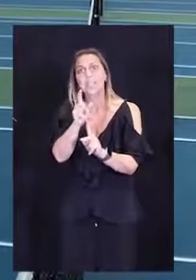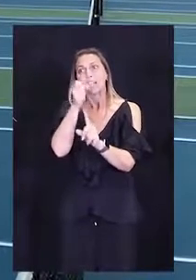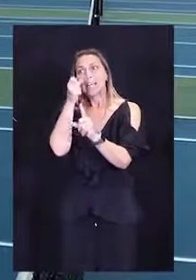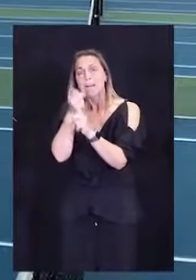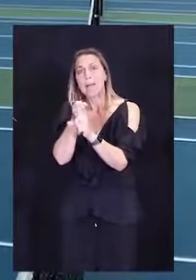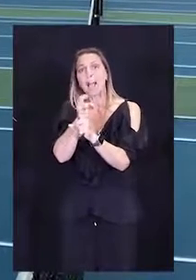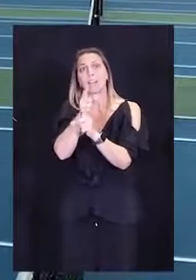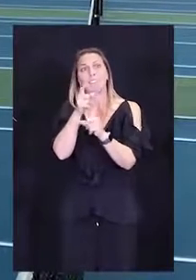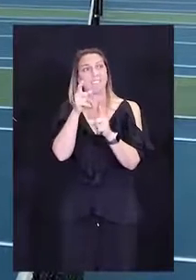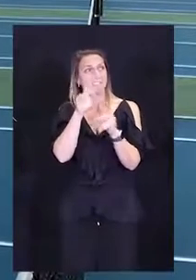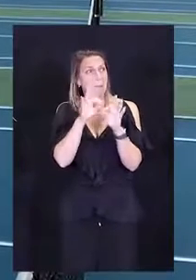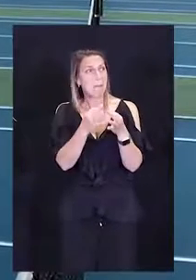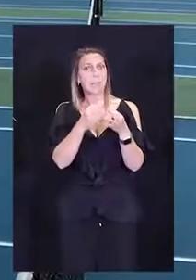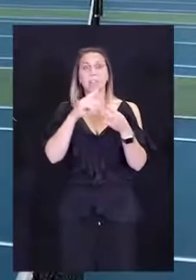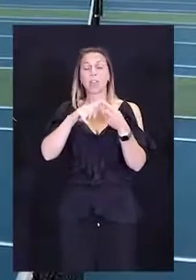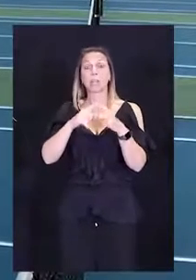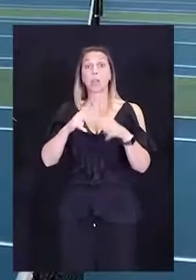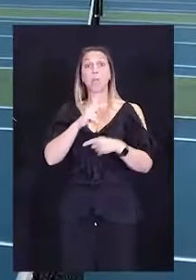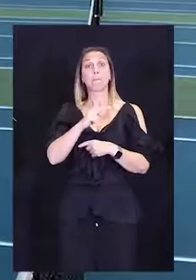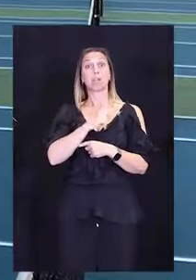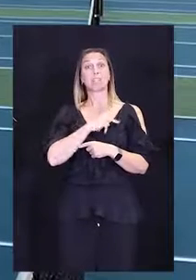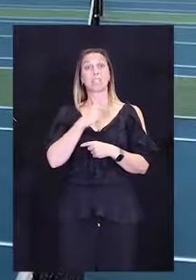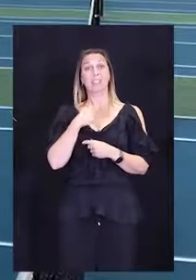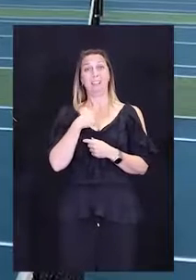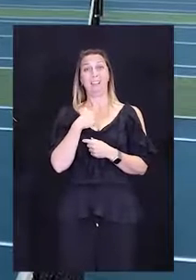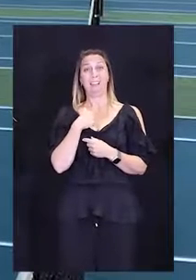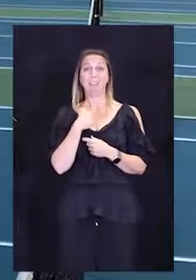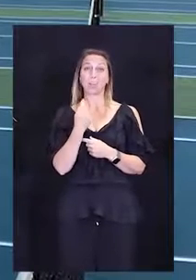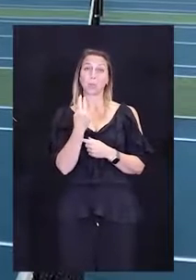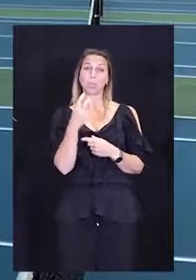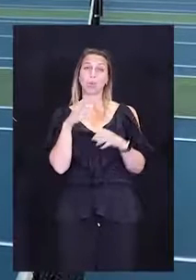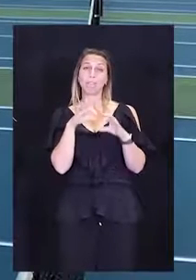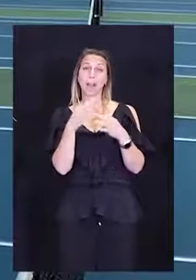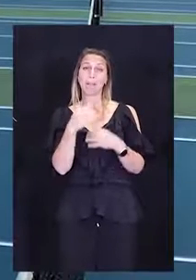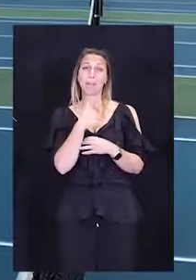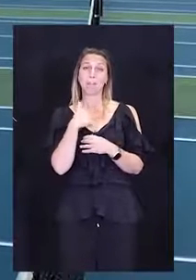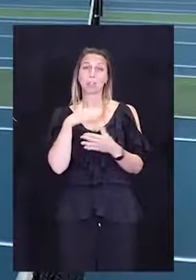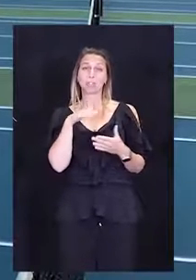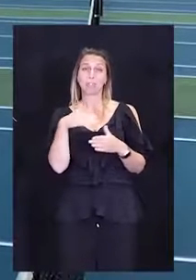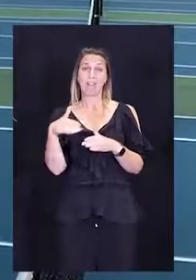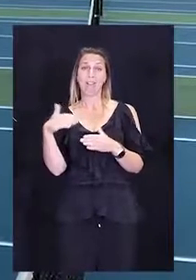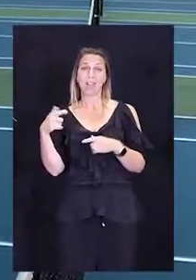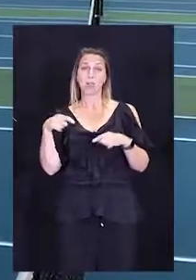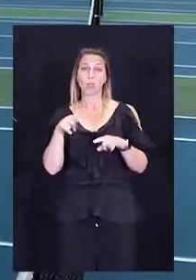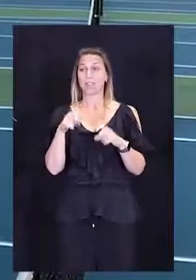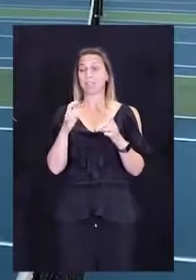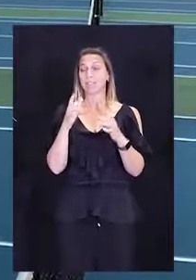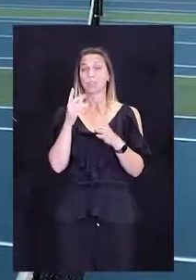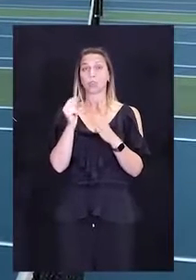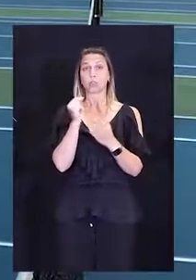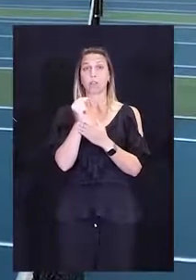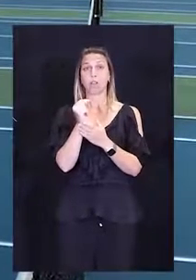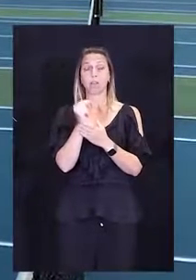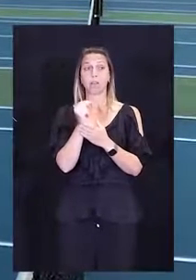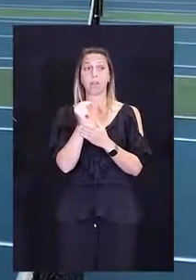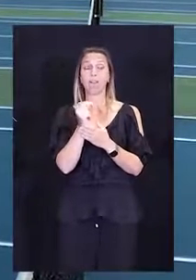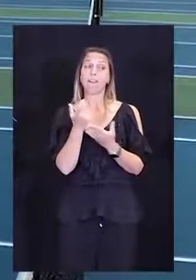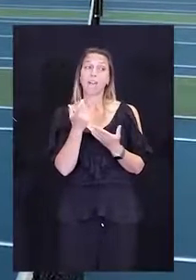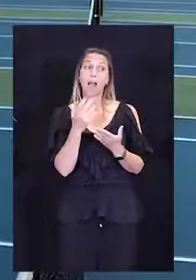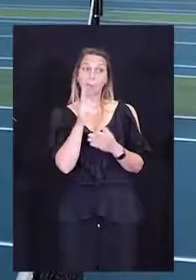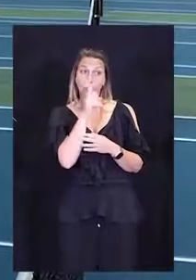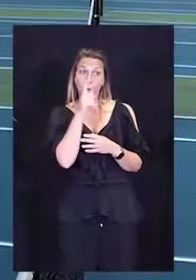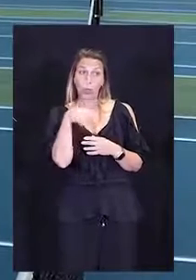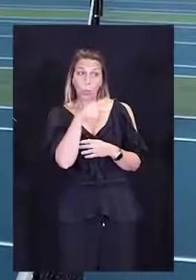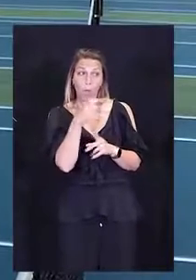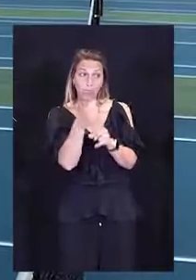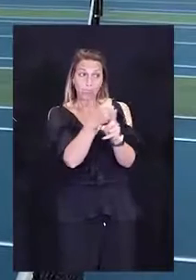affected. Personally, I have lost 2 family members during this difficult time, and chances are, every one of us has some connection